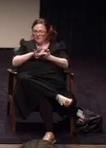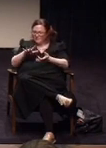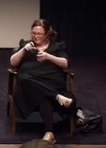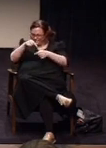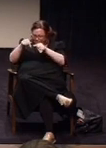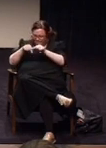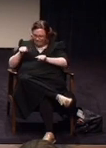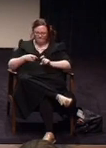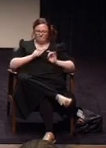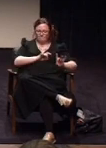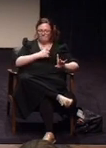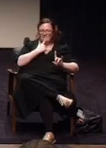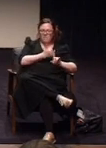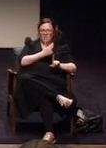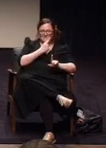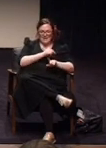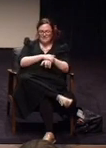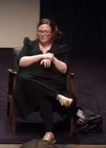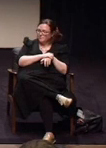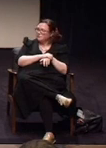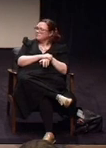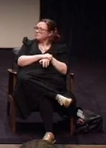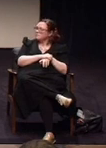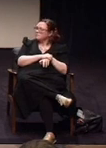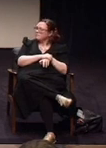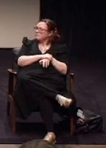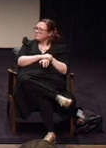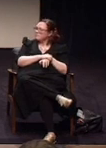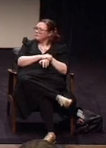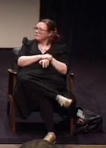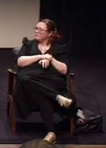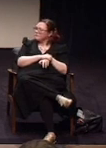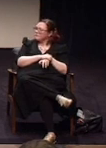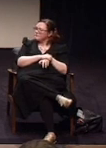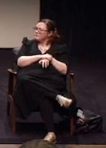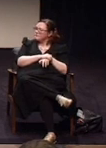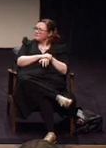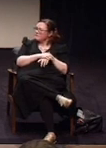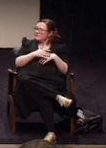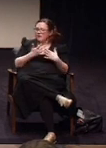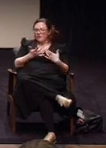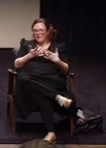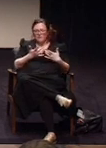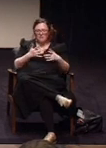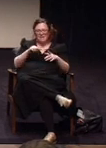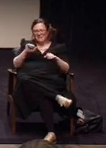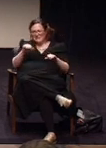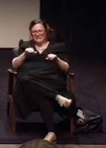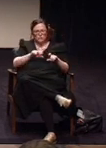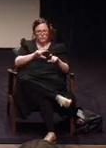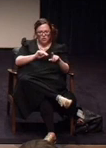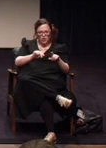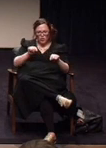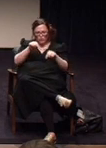specific situation. And you can see here, depending on if it's yes or no answers, this